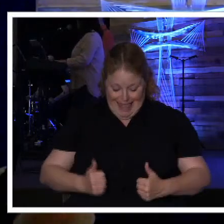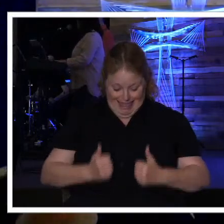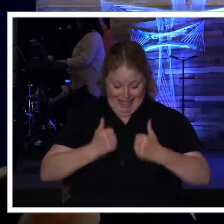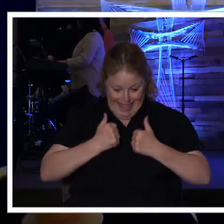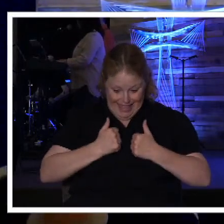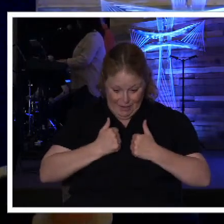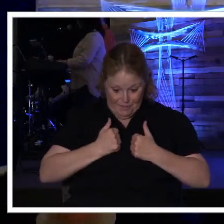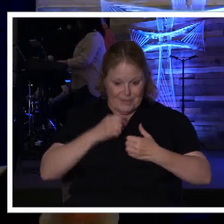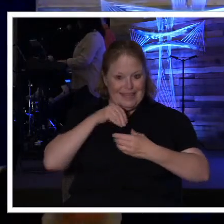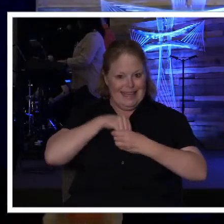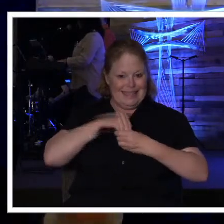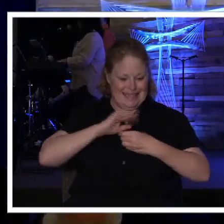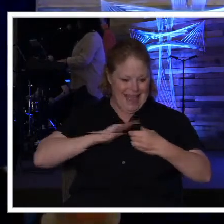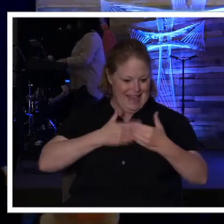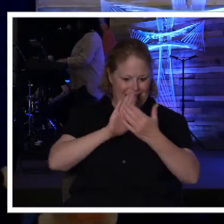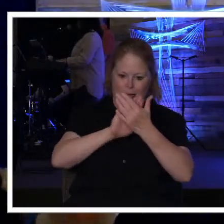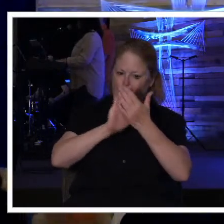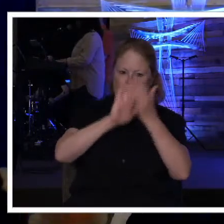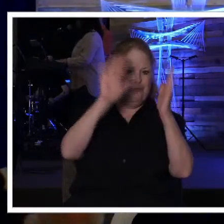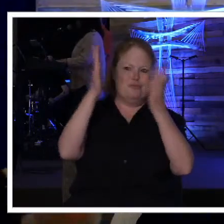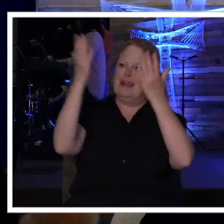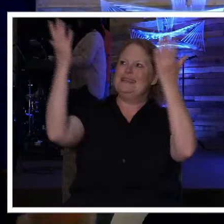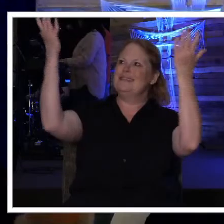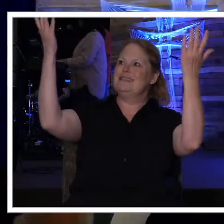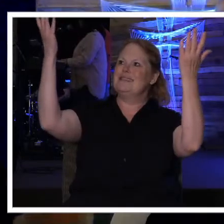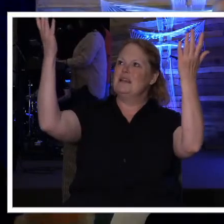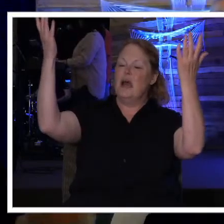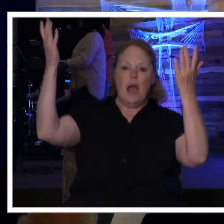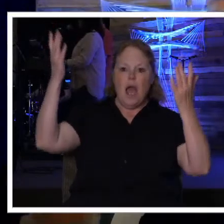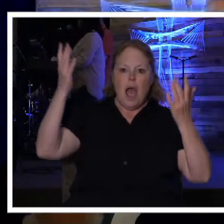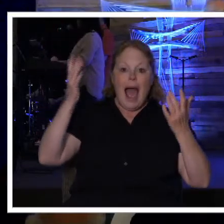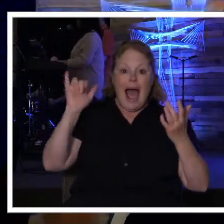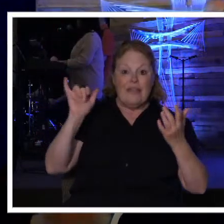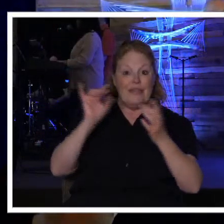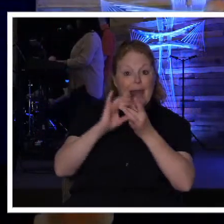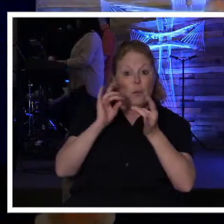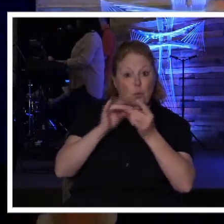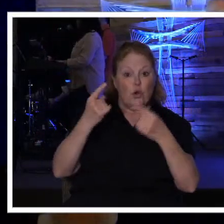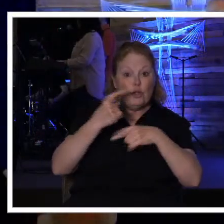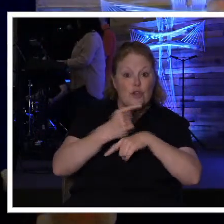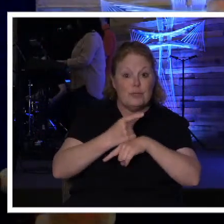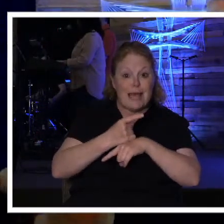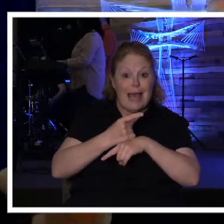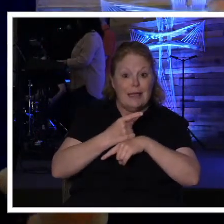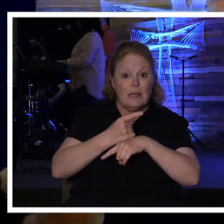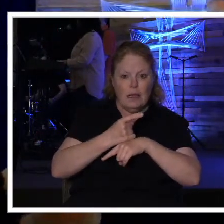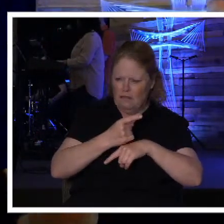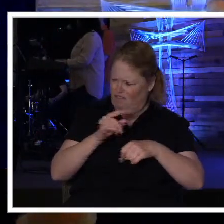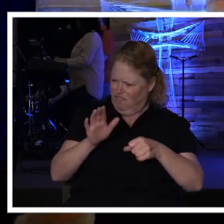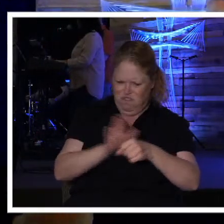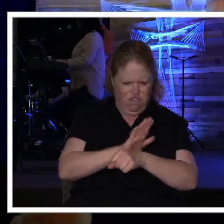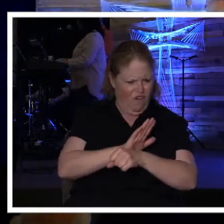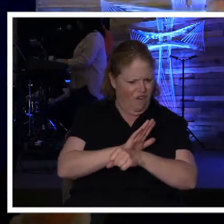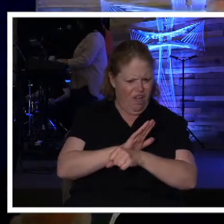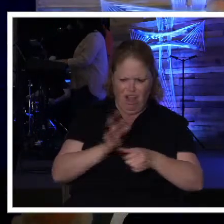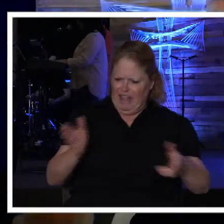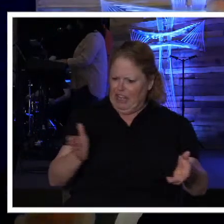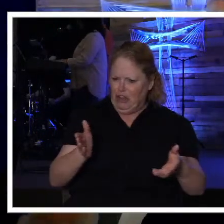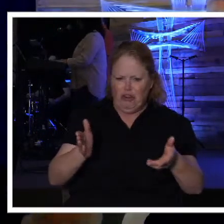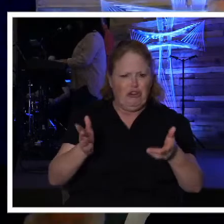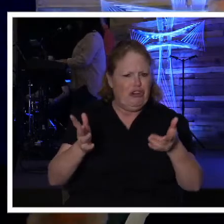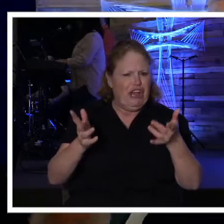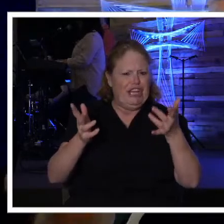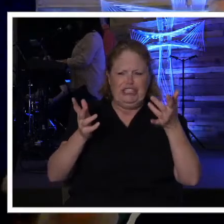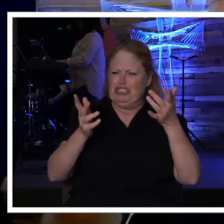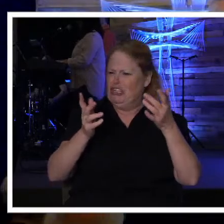He is the one that fills us, and there was nothing within that word that is not encouraging to the body of believers today. It may